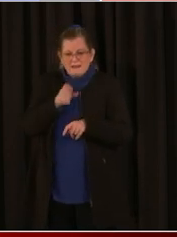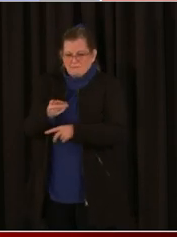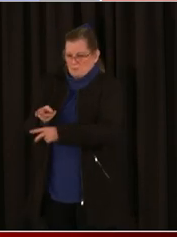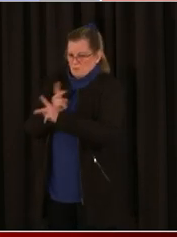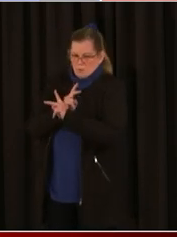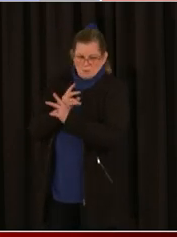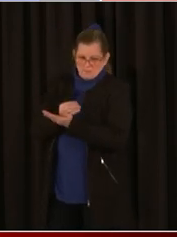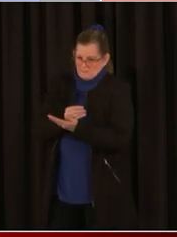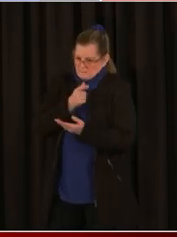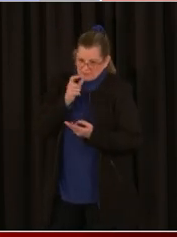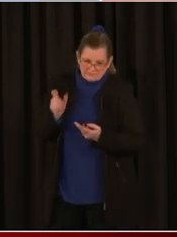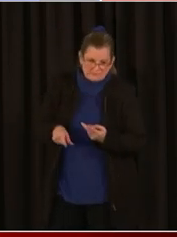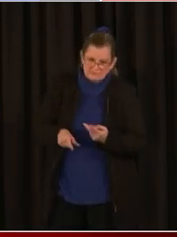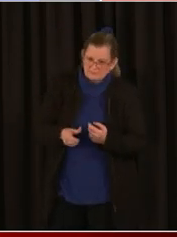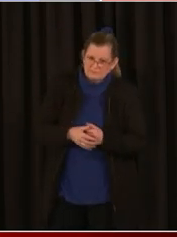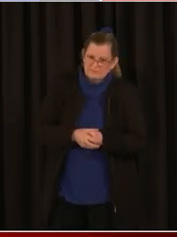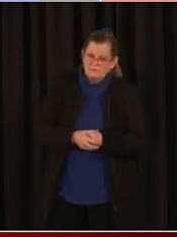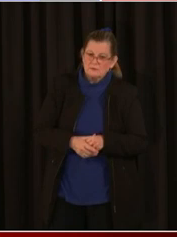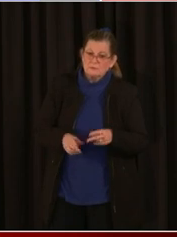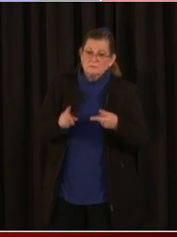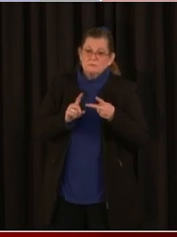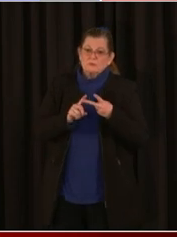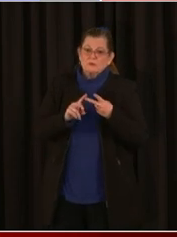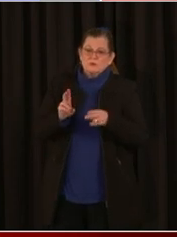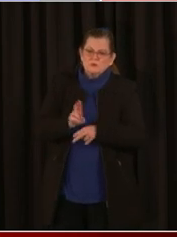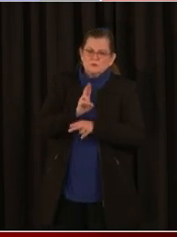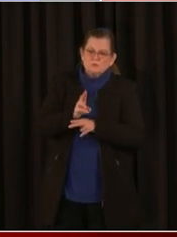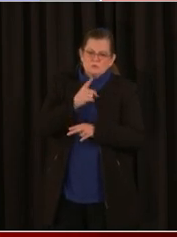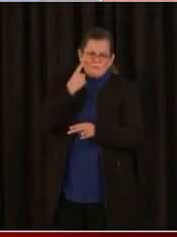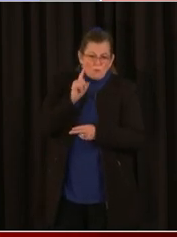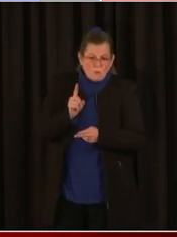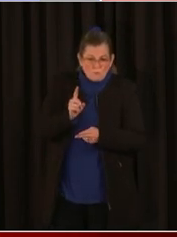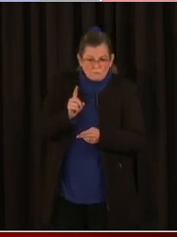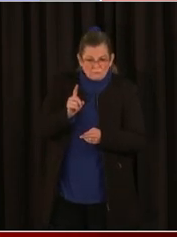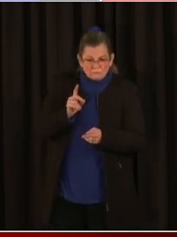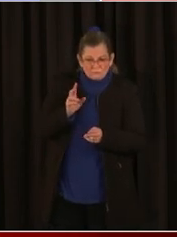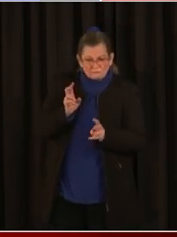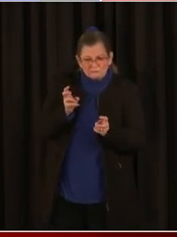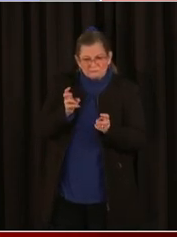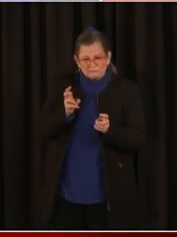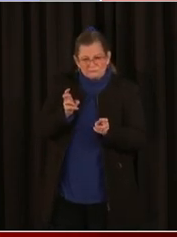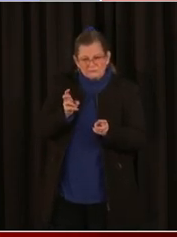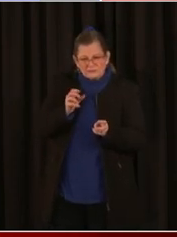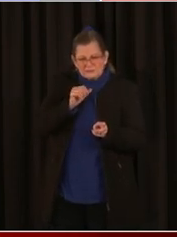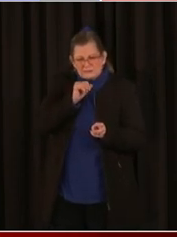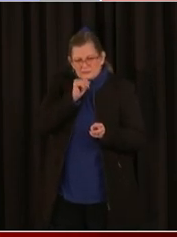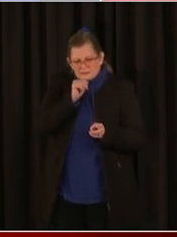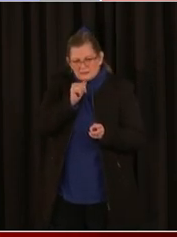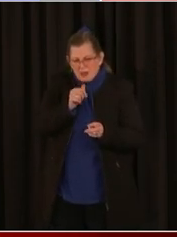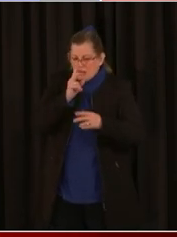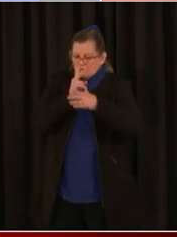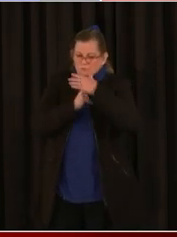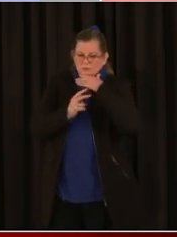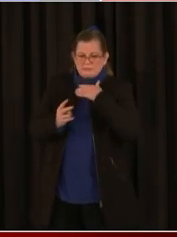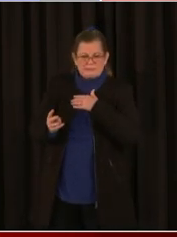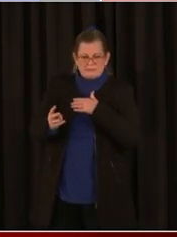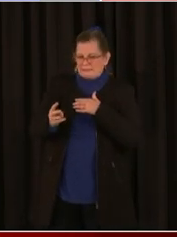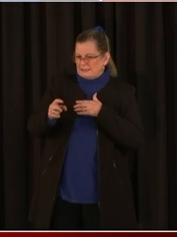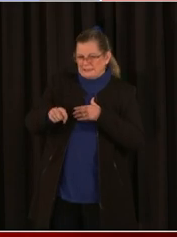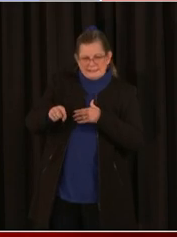year's operations. And then the third is being used for unforeseen needs that may be reimbursed. And as we've seen over the